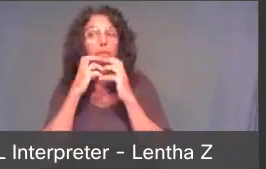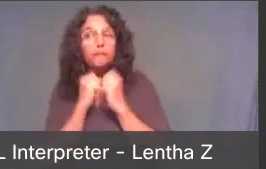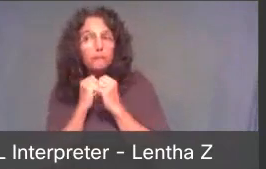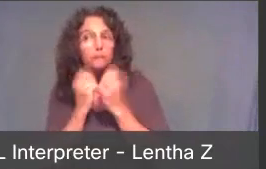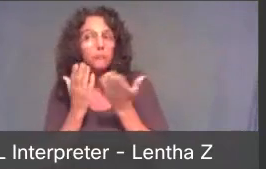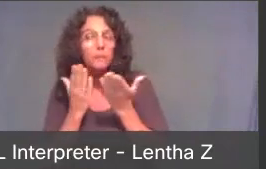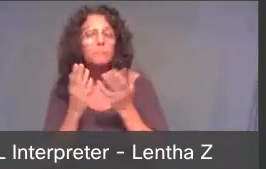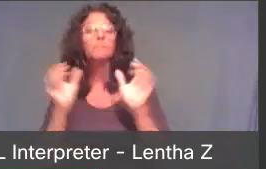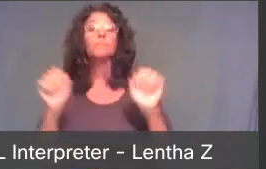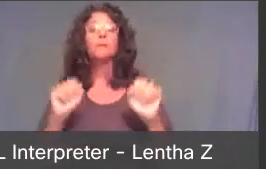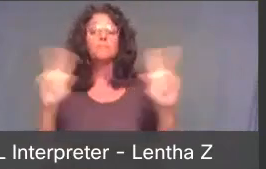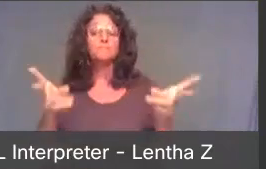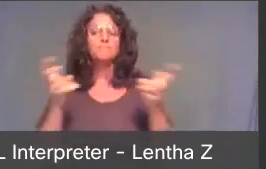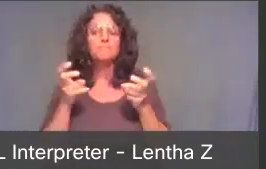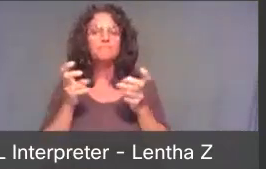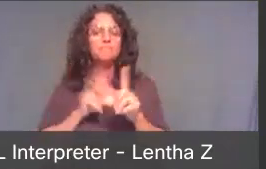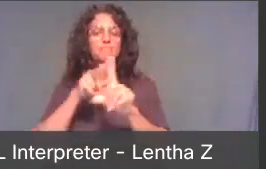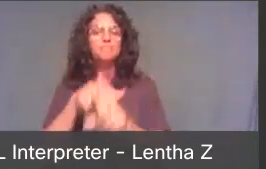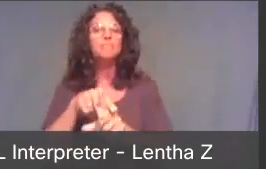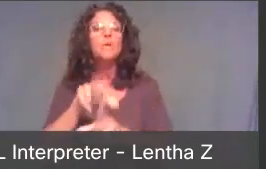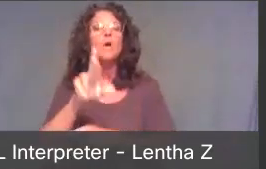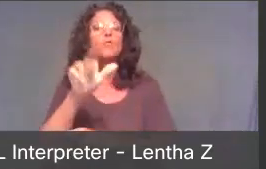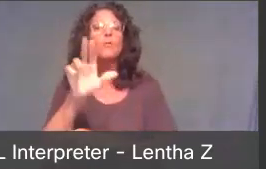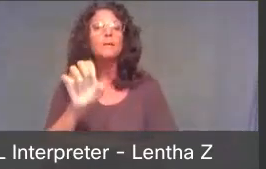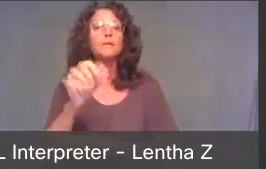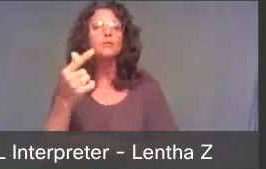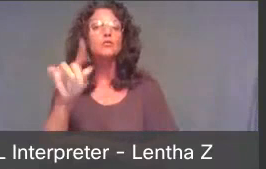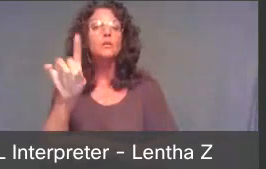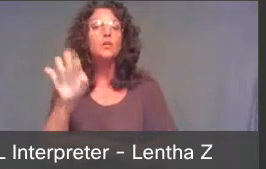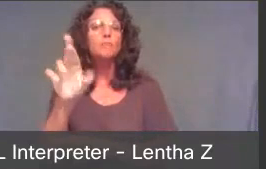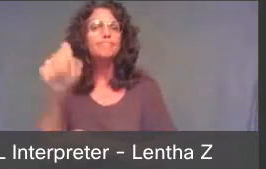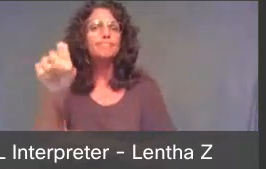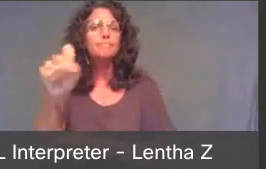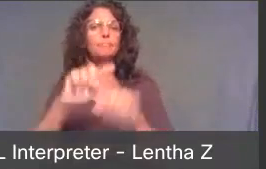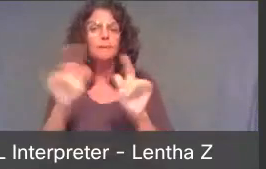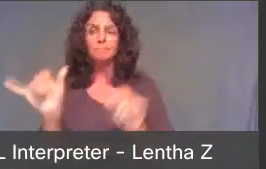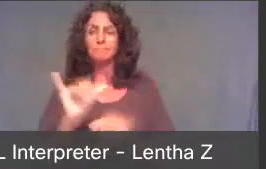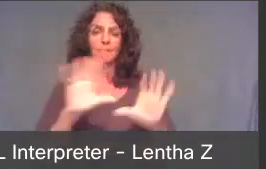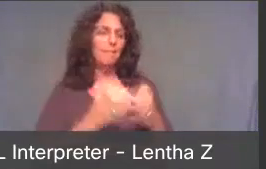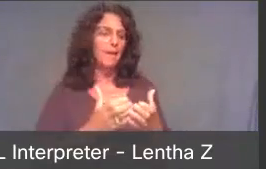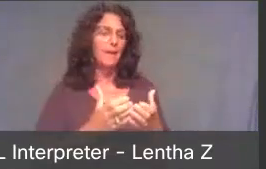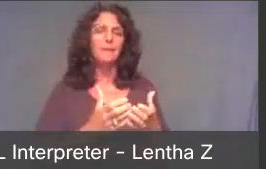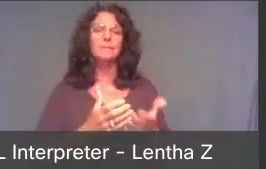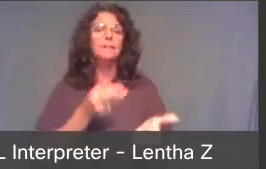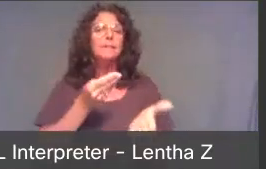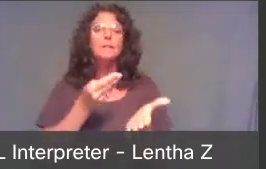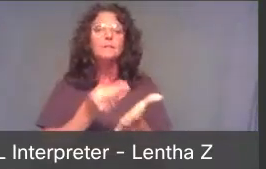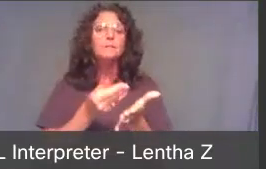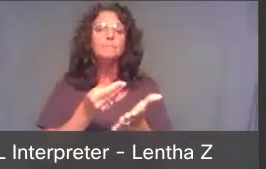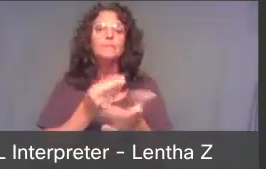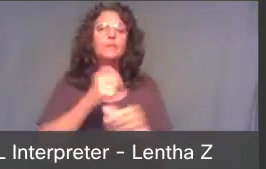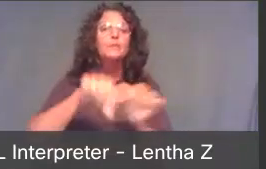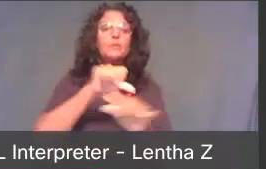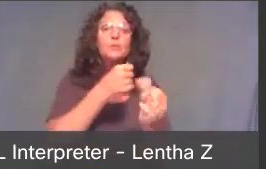use that to talk about race and gender, like I said, but we can use it to talk about class or socioeconomic status,